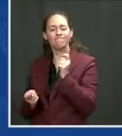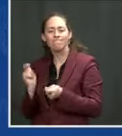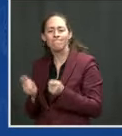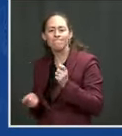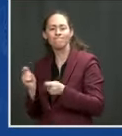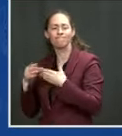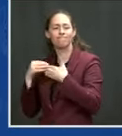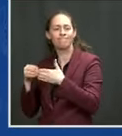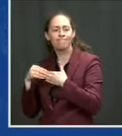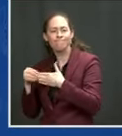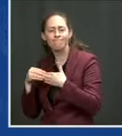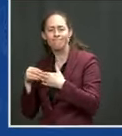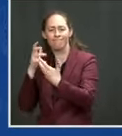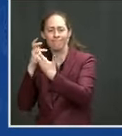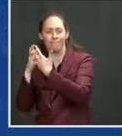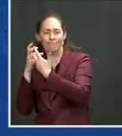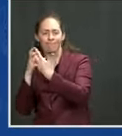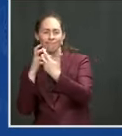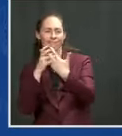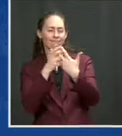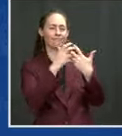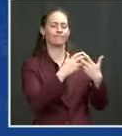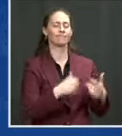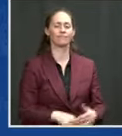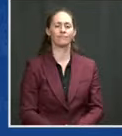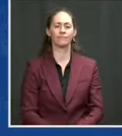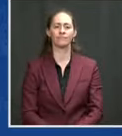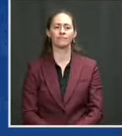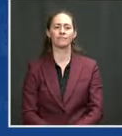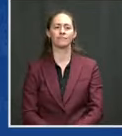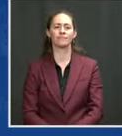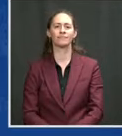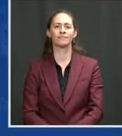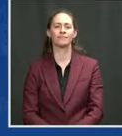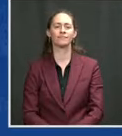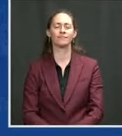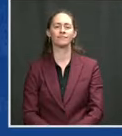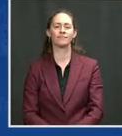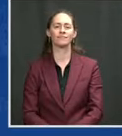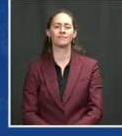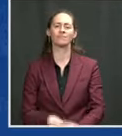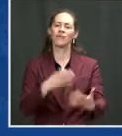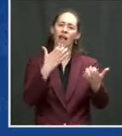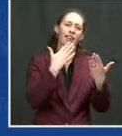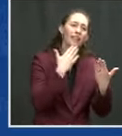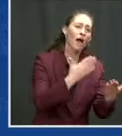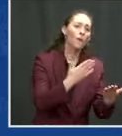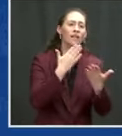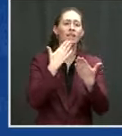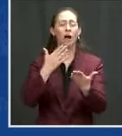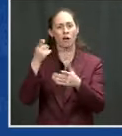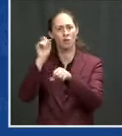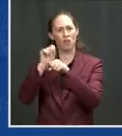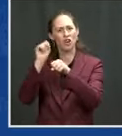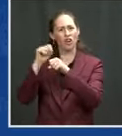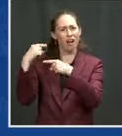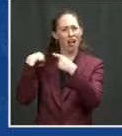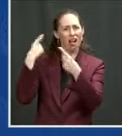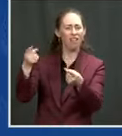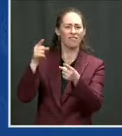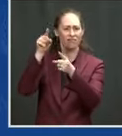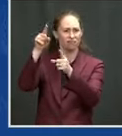And let me just close again by saying how much we appreciate the chance we've had to work with your administration on this. And we're going to